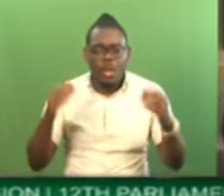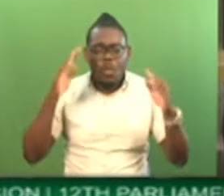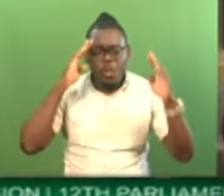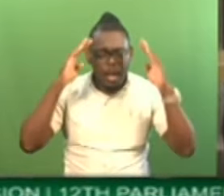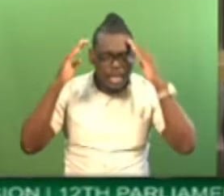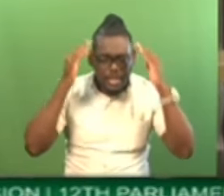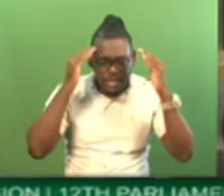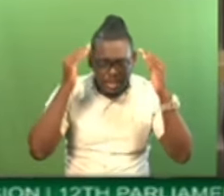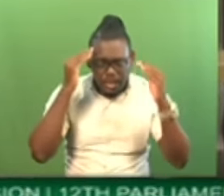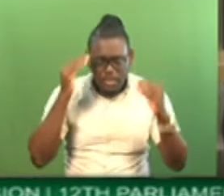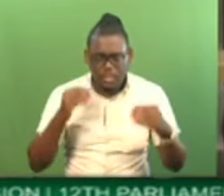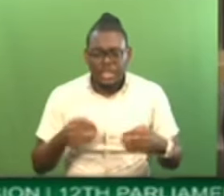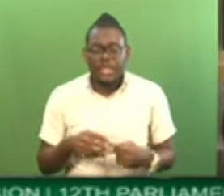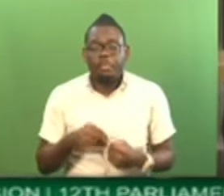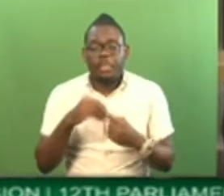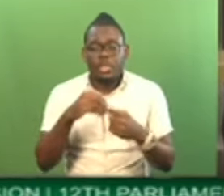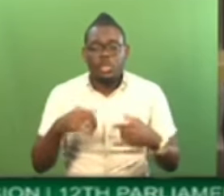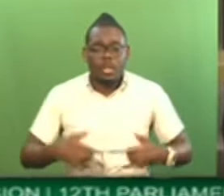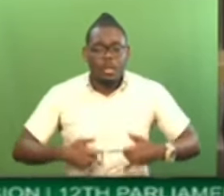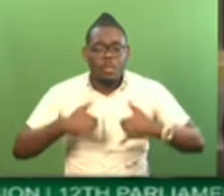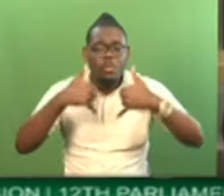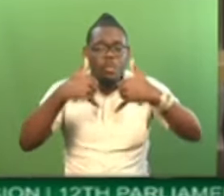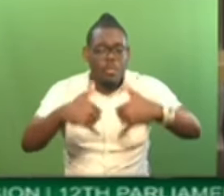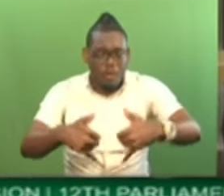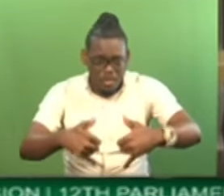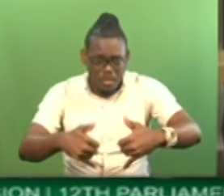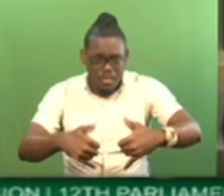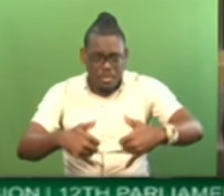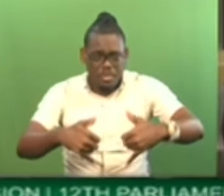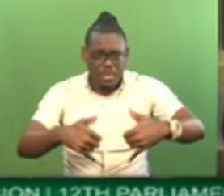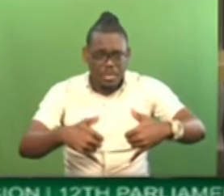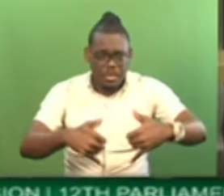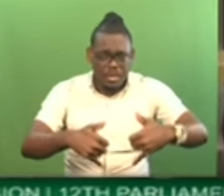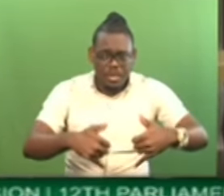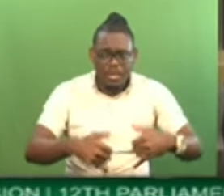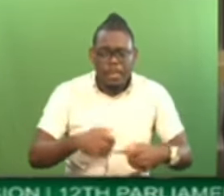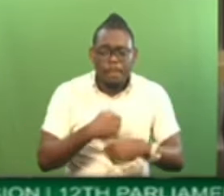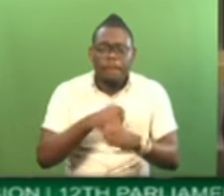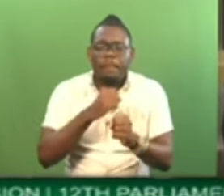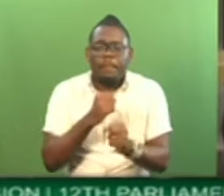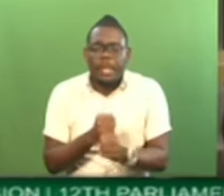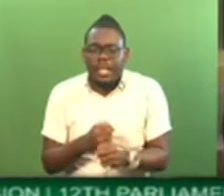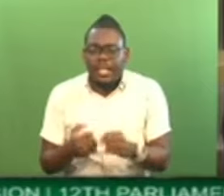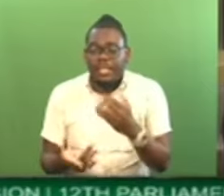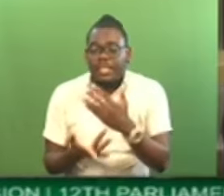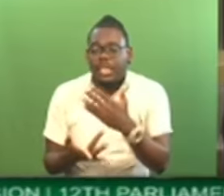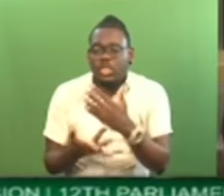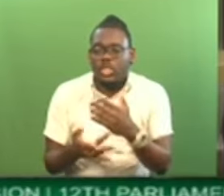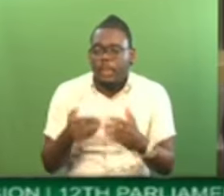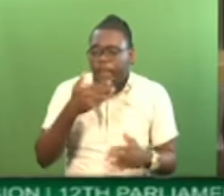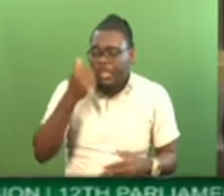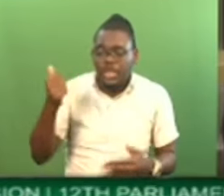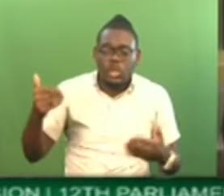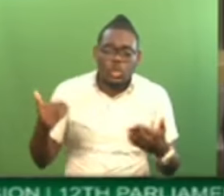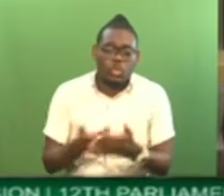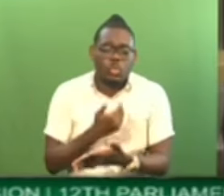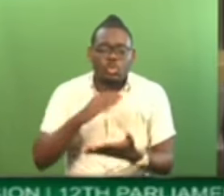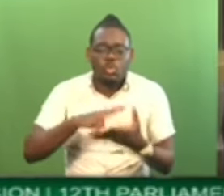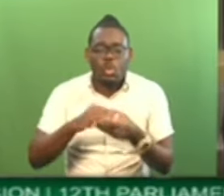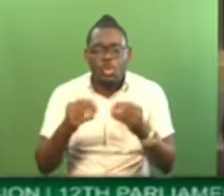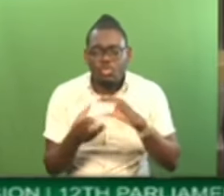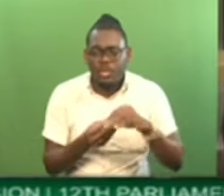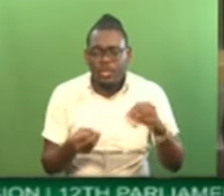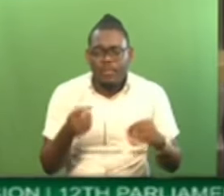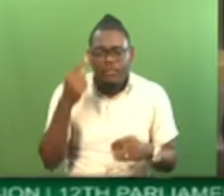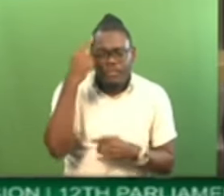Special Mention Award for Production, Special Mention Award, the Production Award Digital, Best News Story, for a segment called